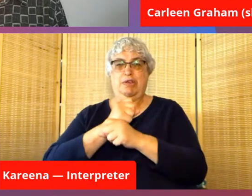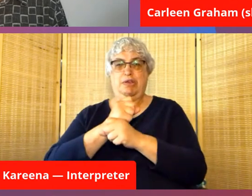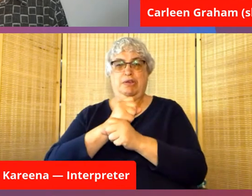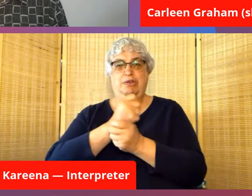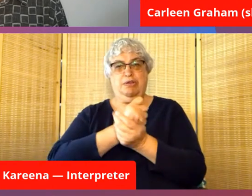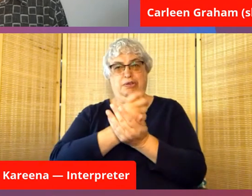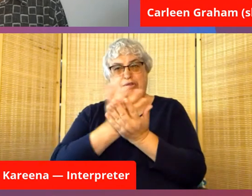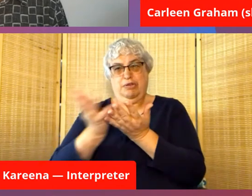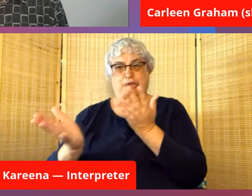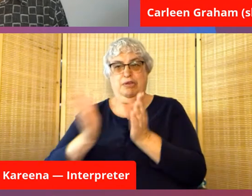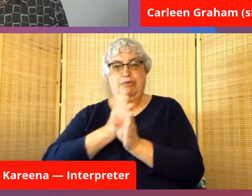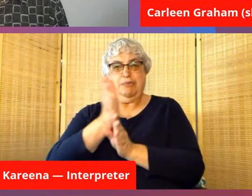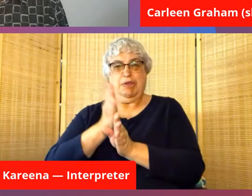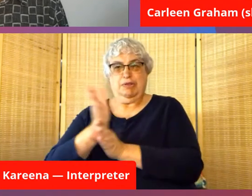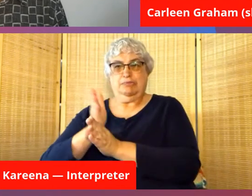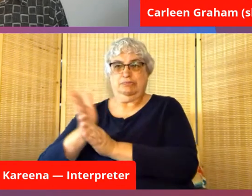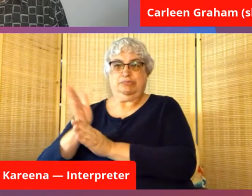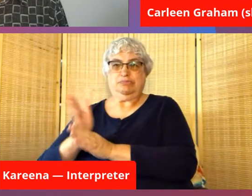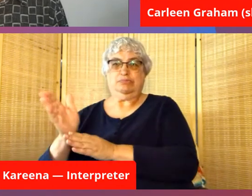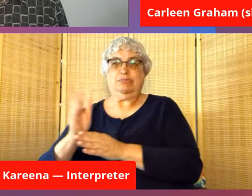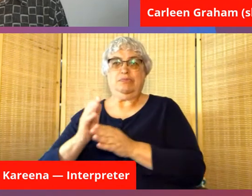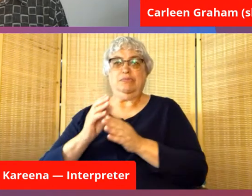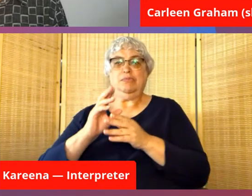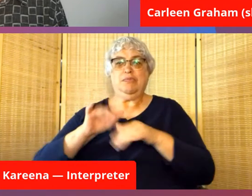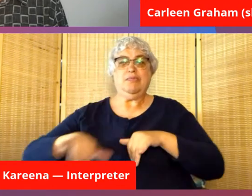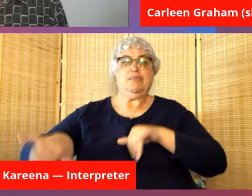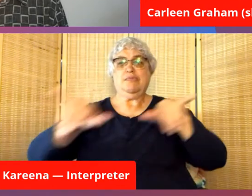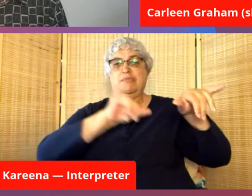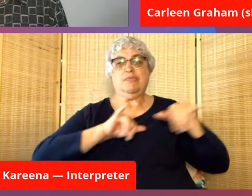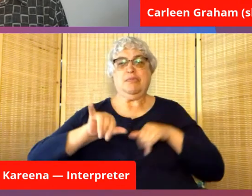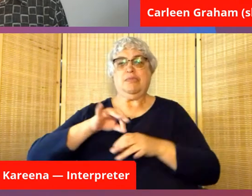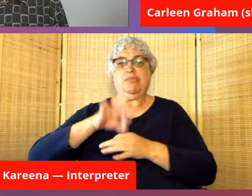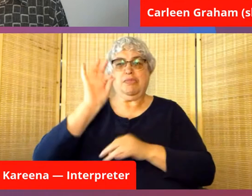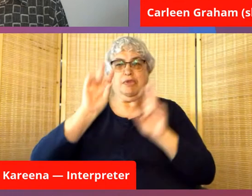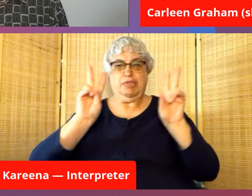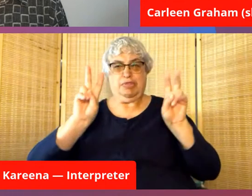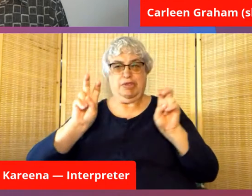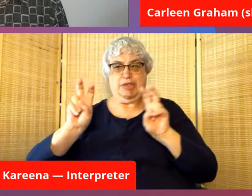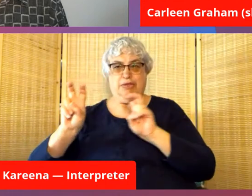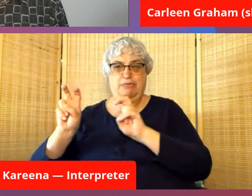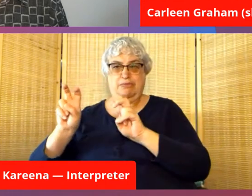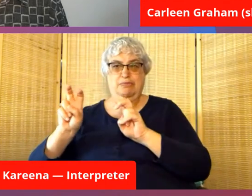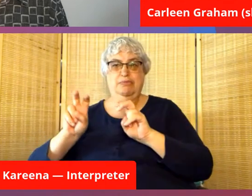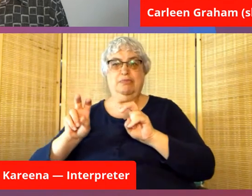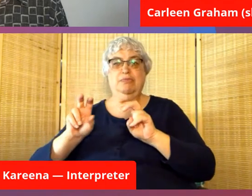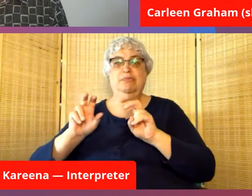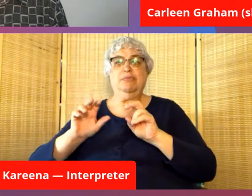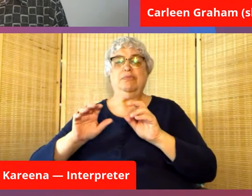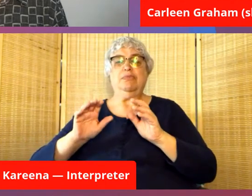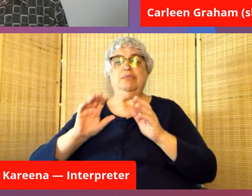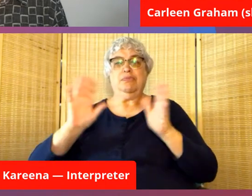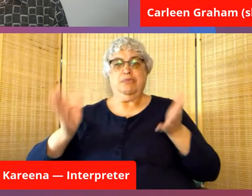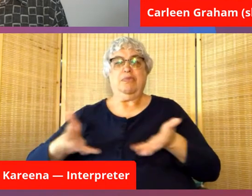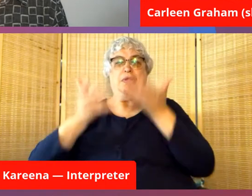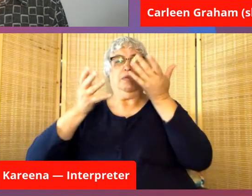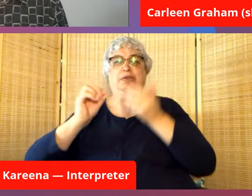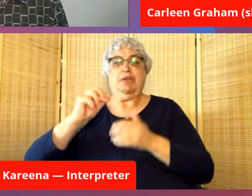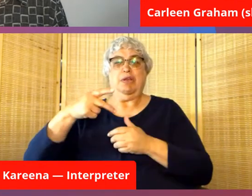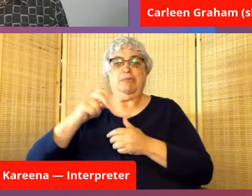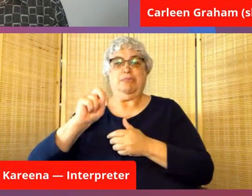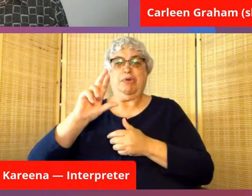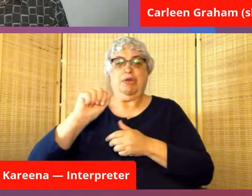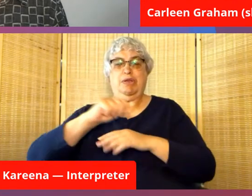multidisciplinary initiative designed to highlight the universal spiritual themes raised in opera and to expand